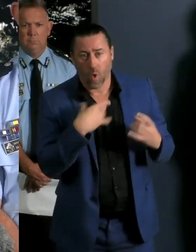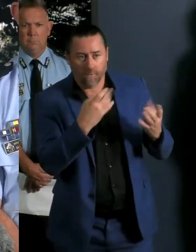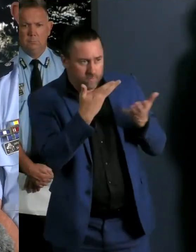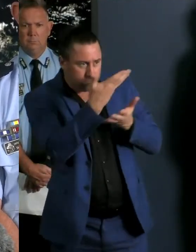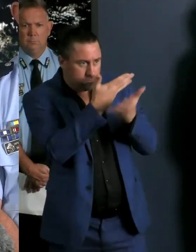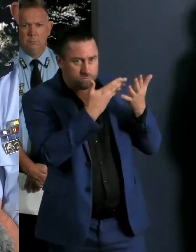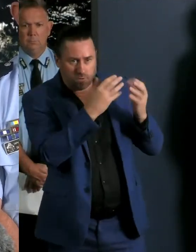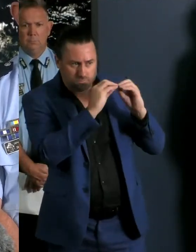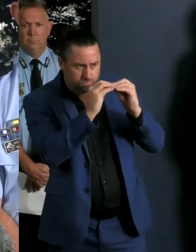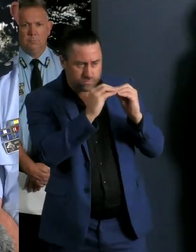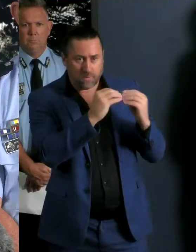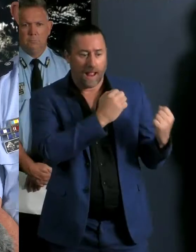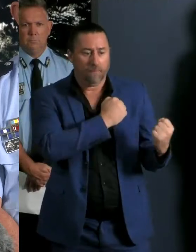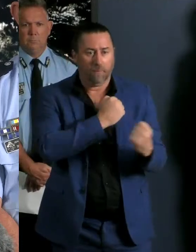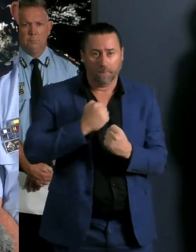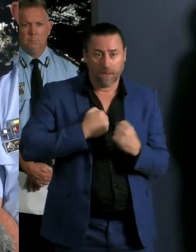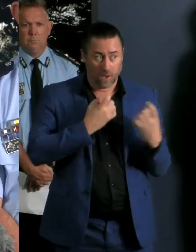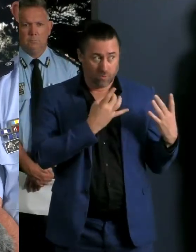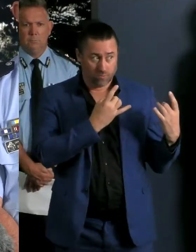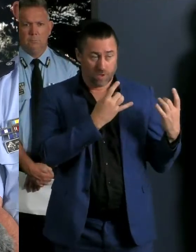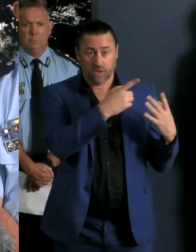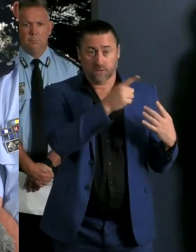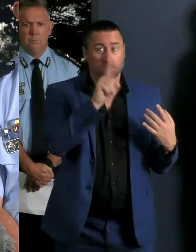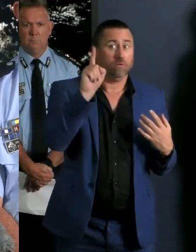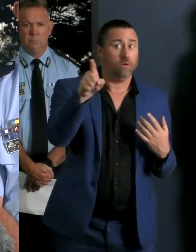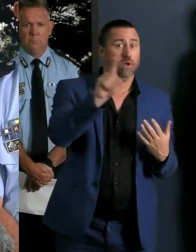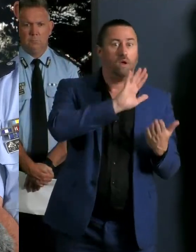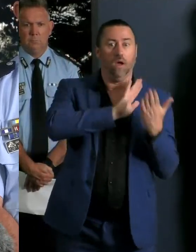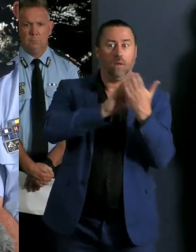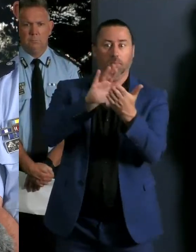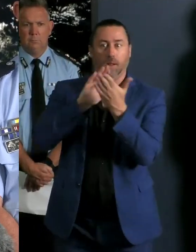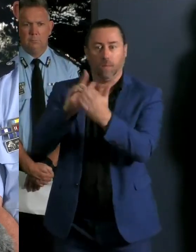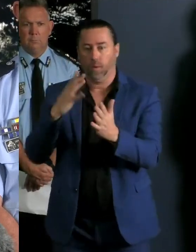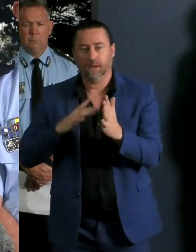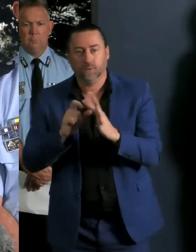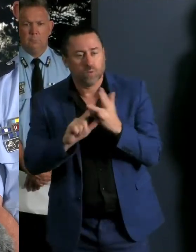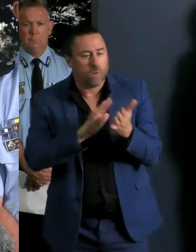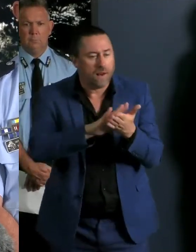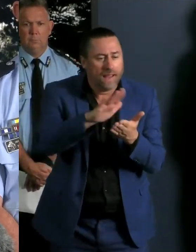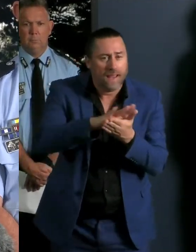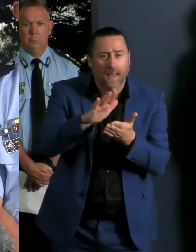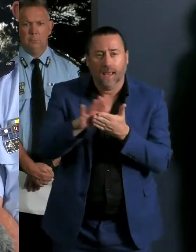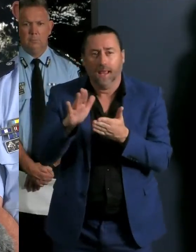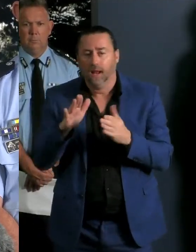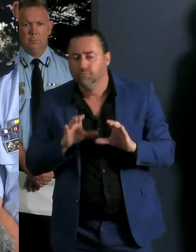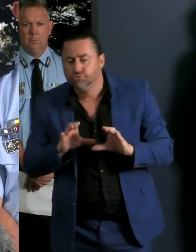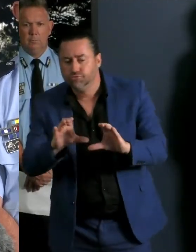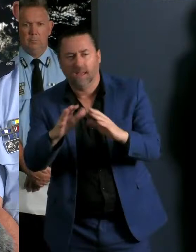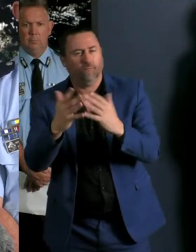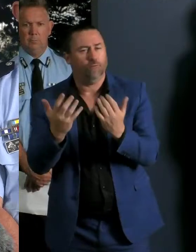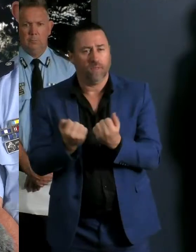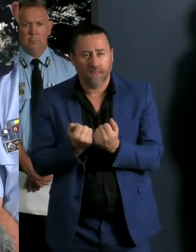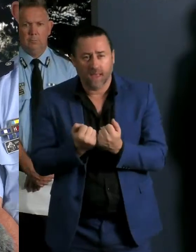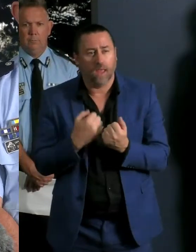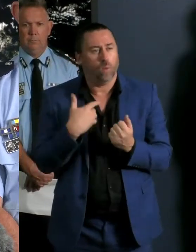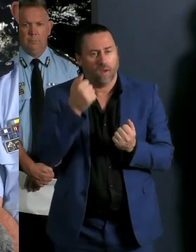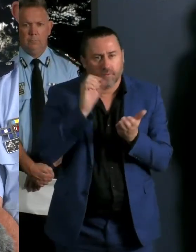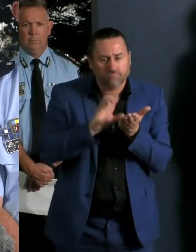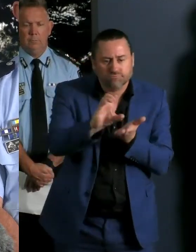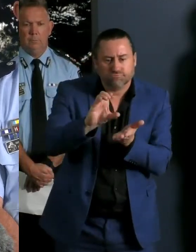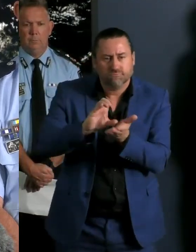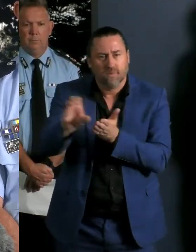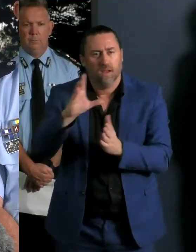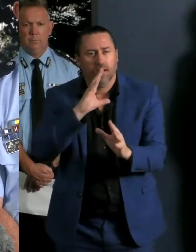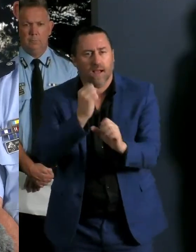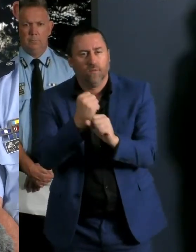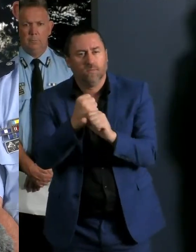with the Defence Force to ensure that they are postured and ready to provide assistance if that's required. We have our payment systems ready to